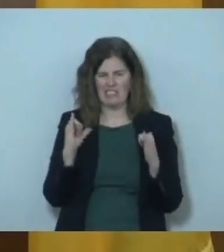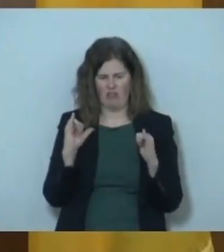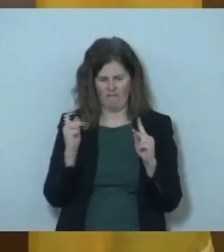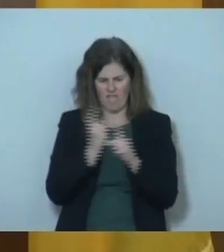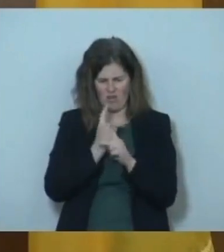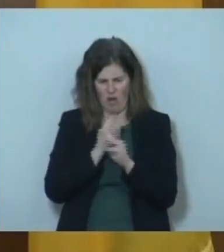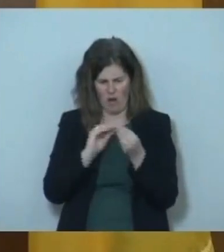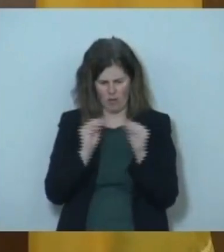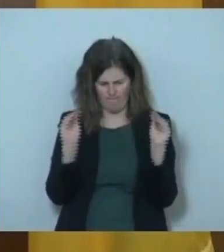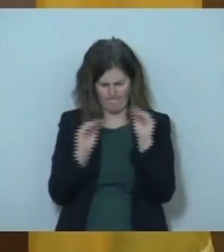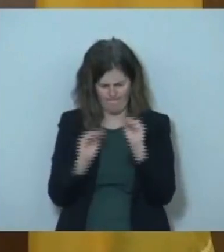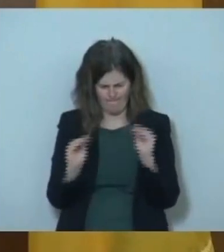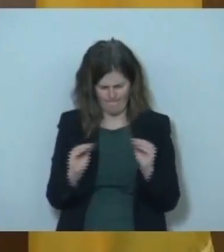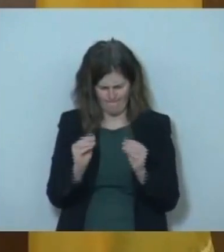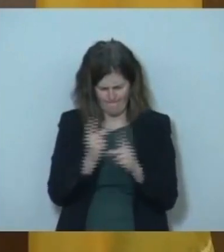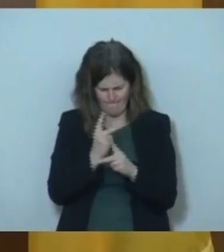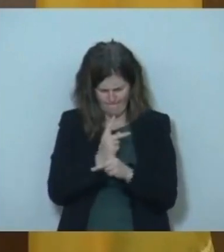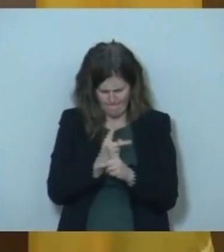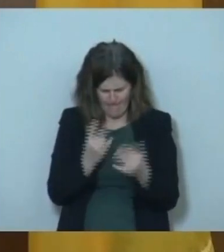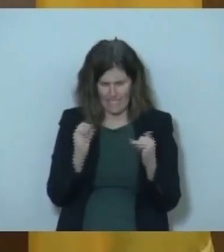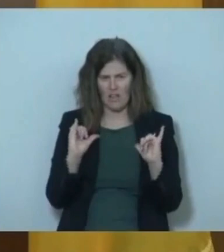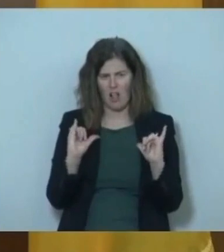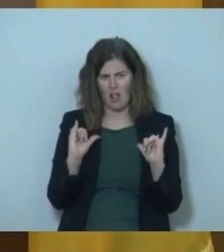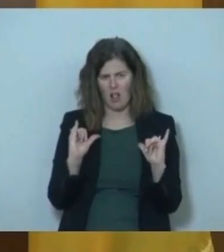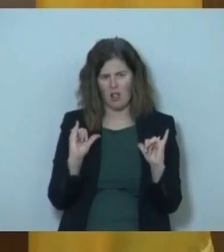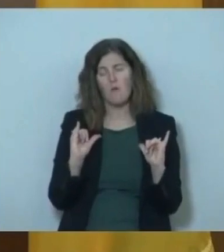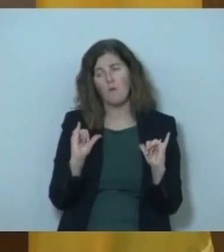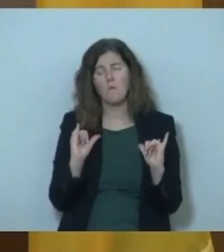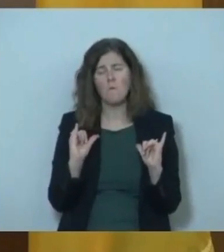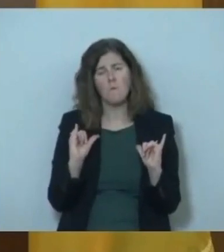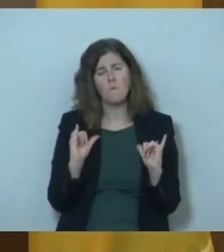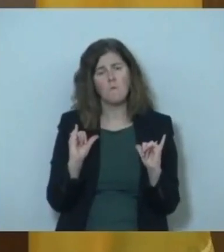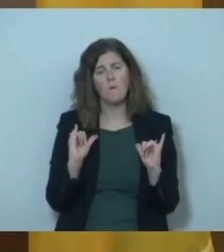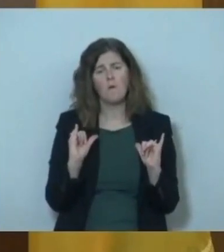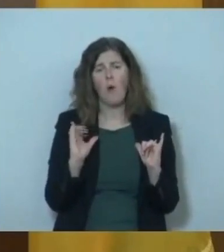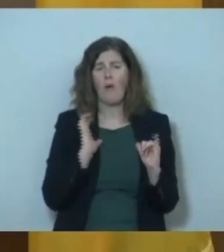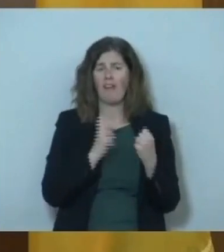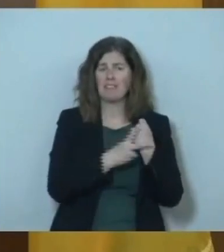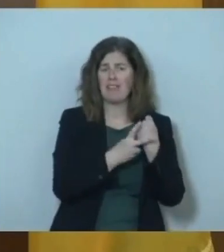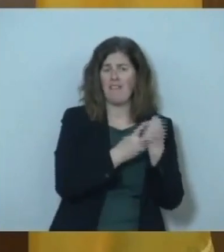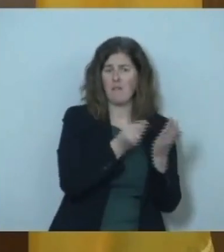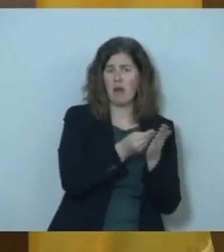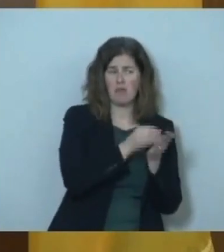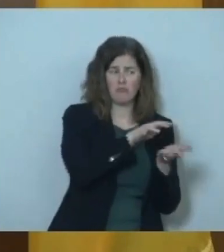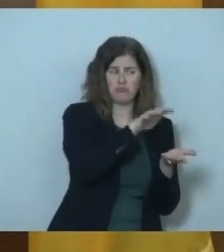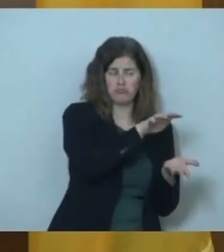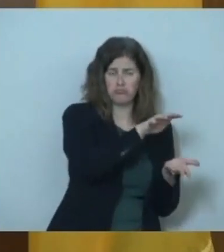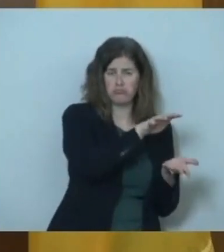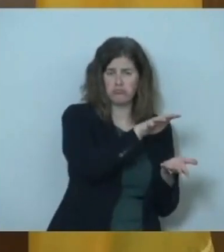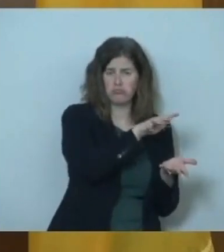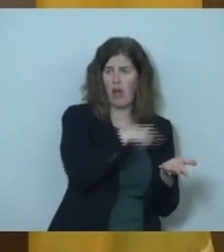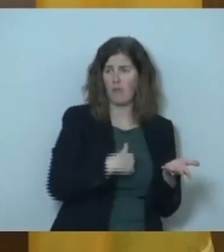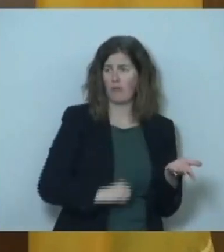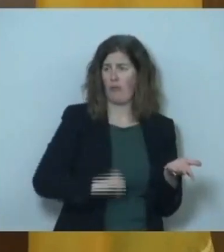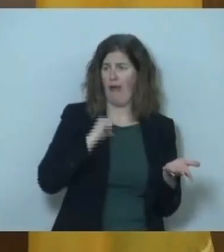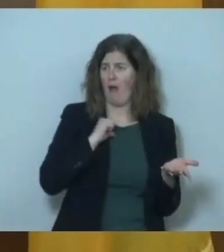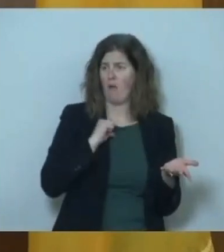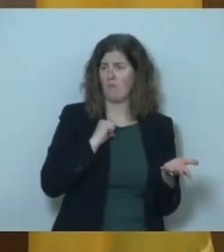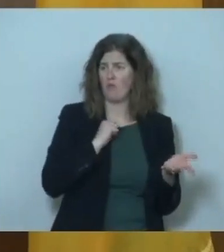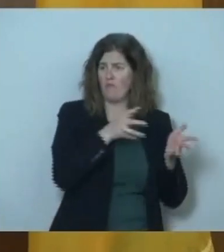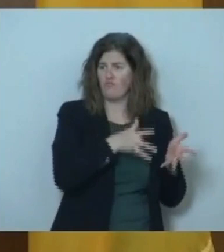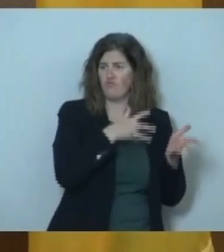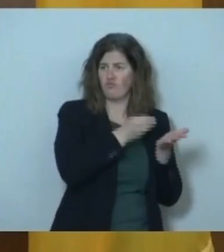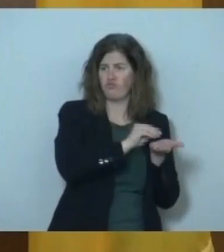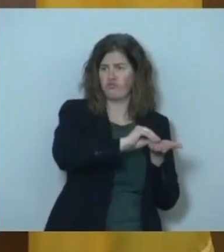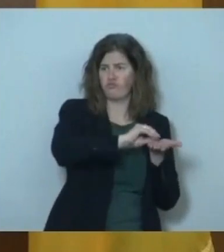crunching those numbers. Well, we have a very healthy reserves, which I'm frankly very proud of making